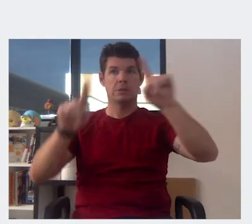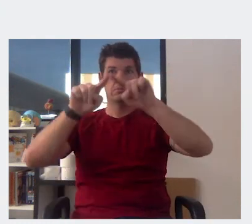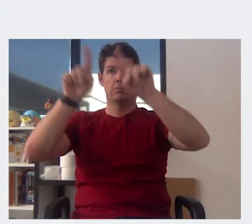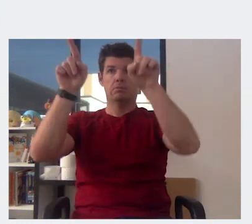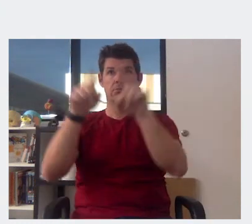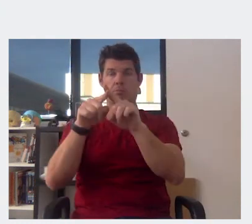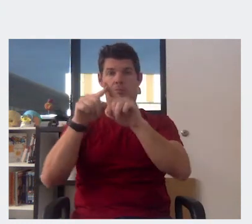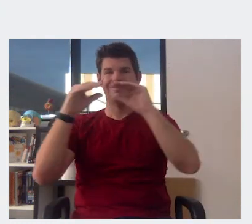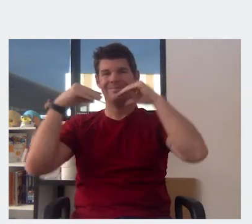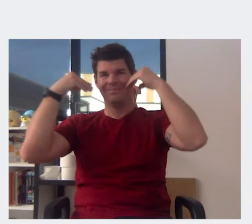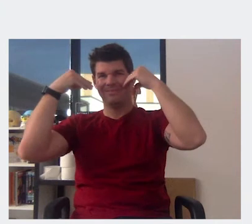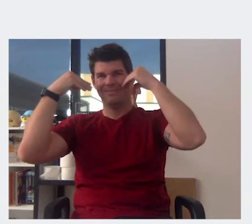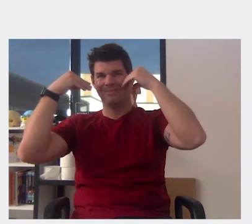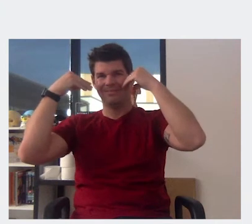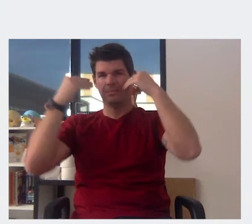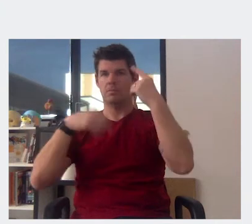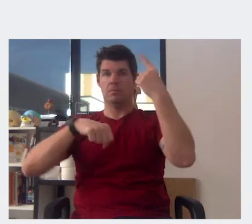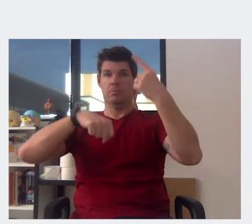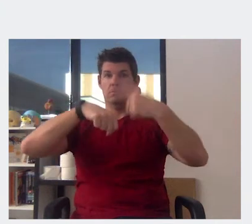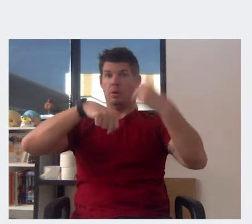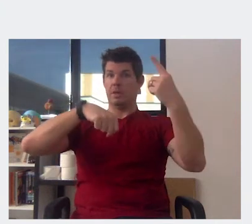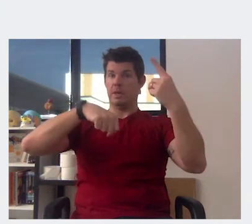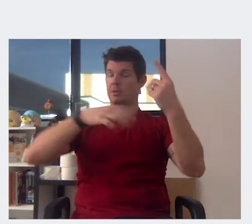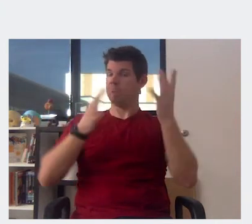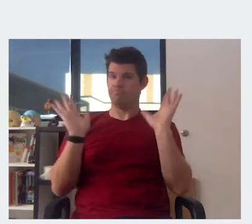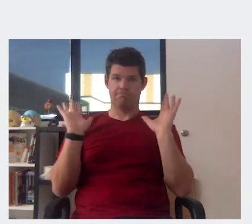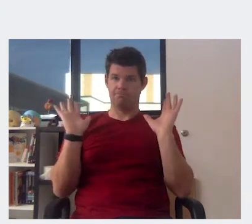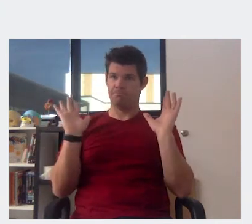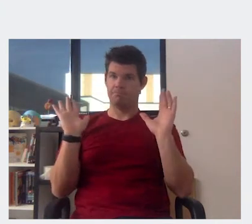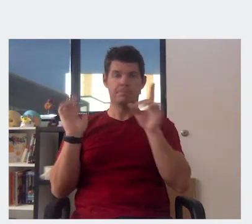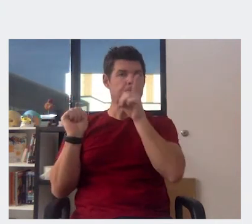that program one time, ending at the smile.